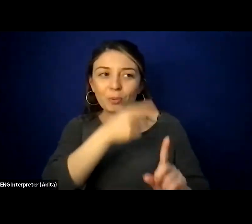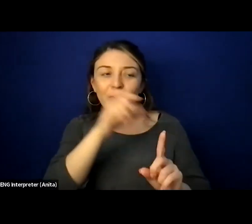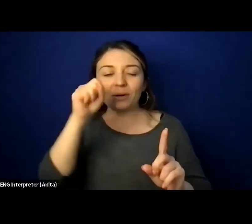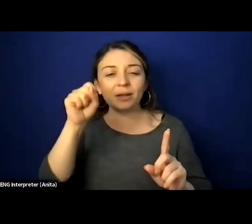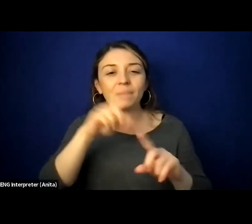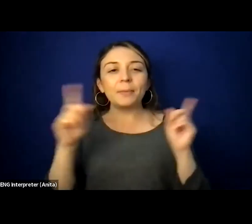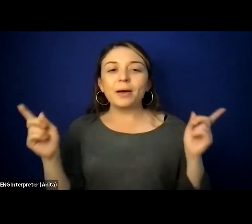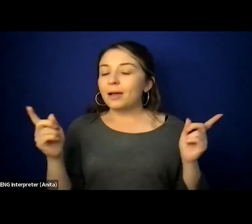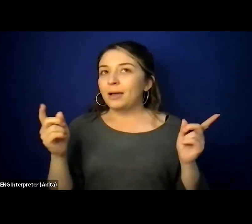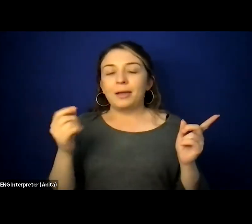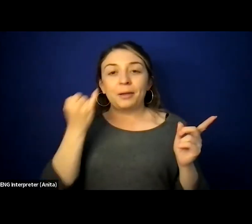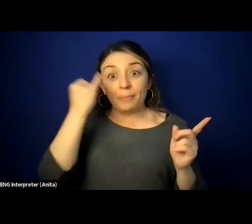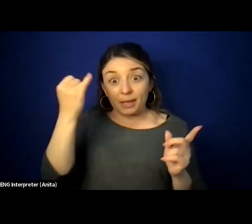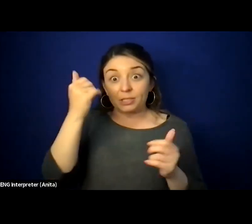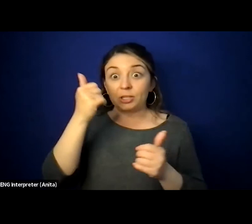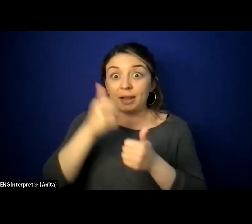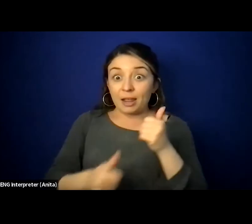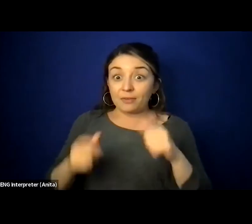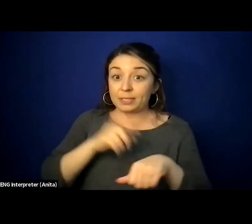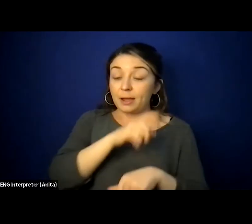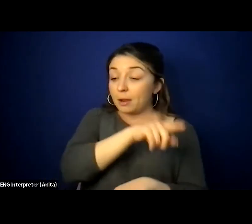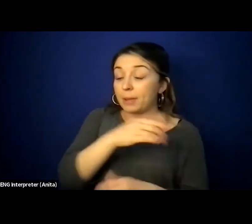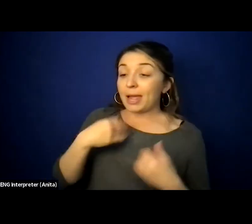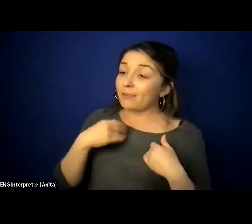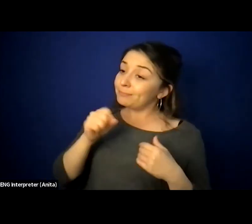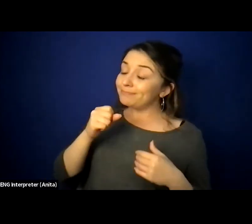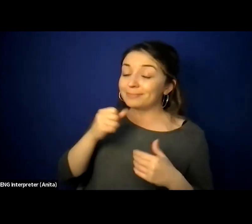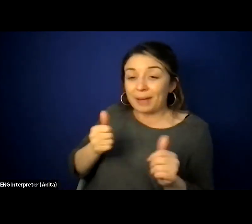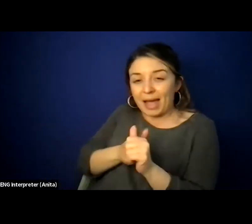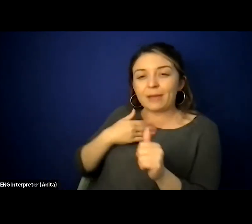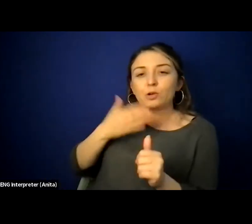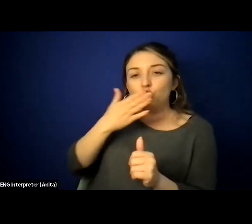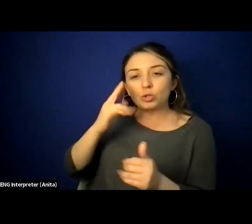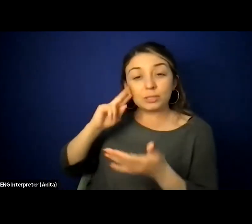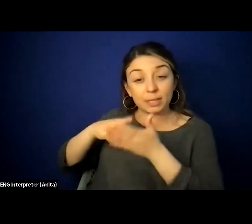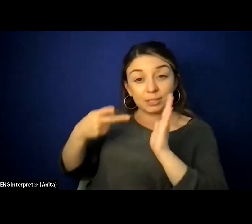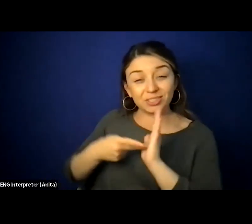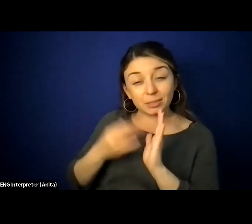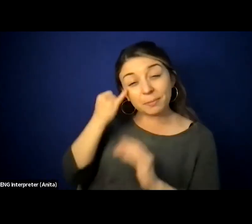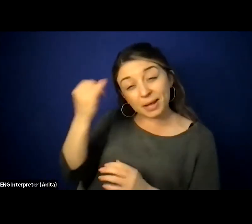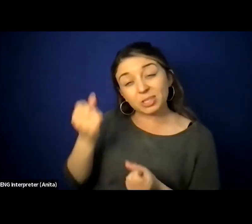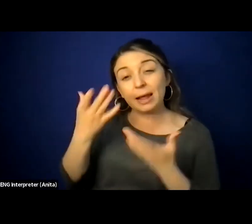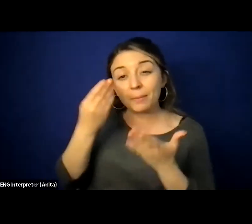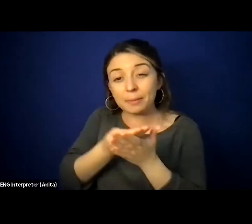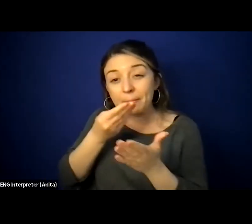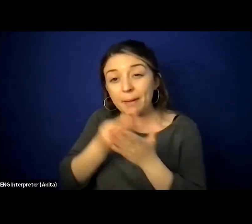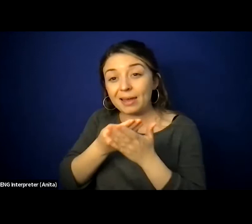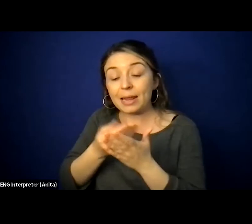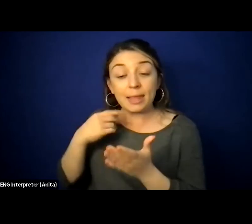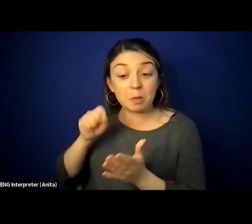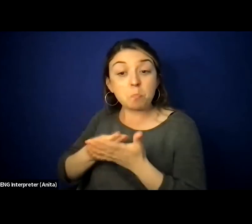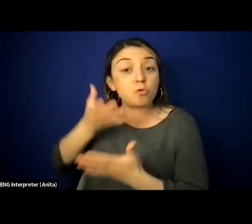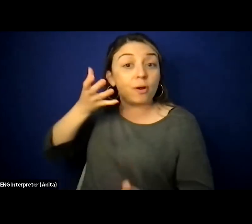every good intention that happened, how many dollars were then raised